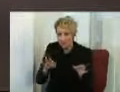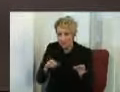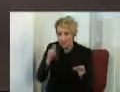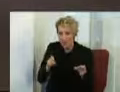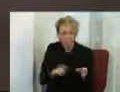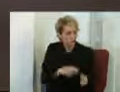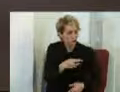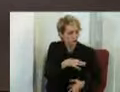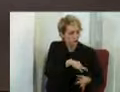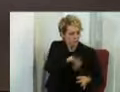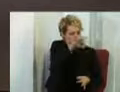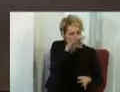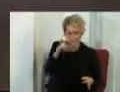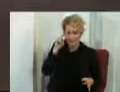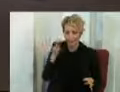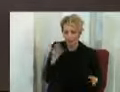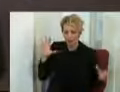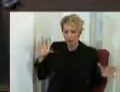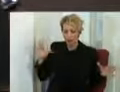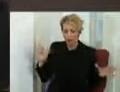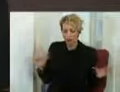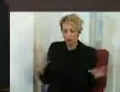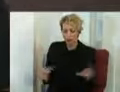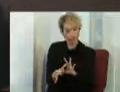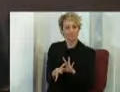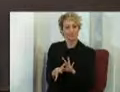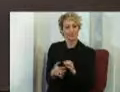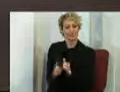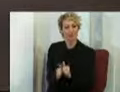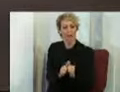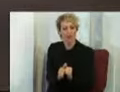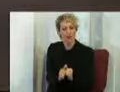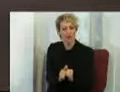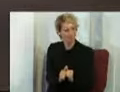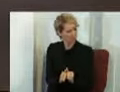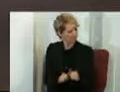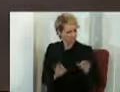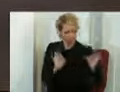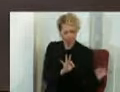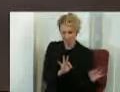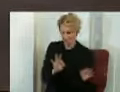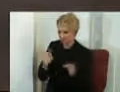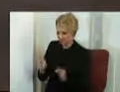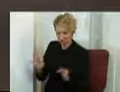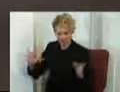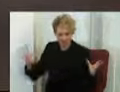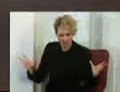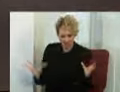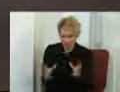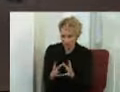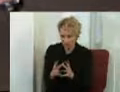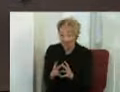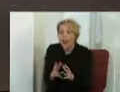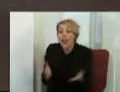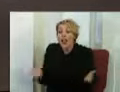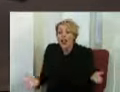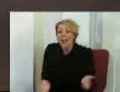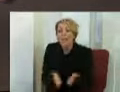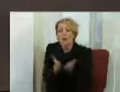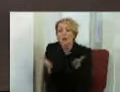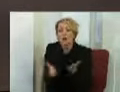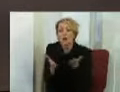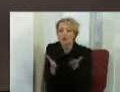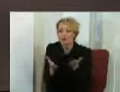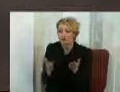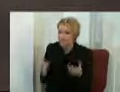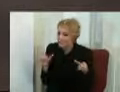sexuality and our spirituality, and seeing them both as whole and both of them as good. And so we want to encourage you to be around